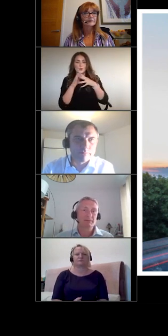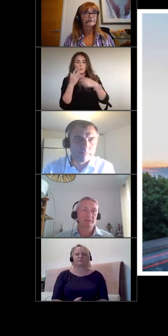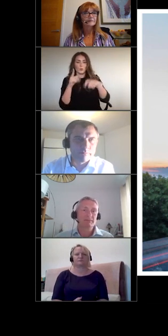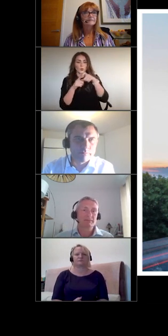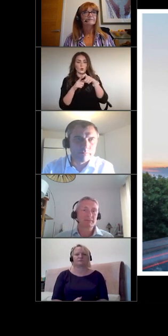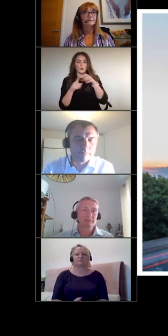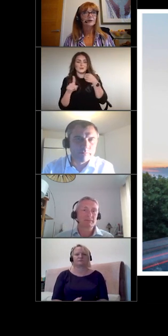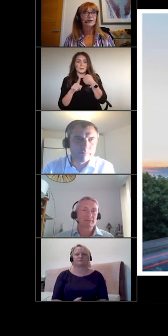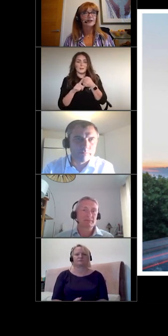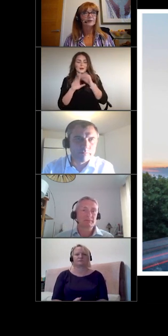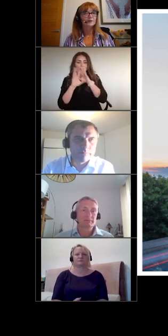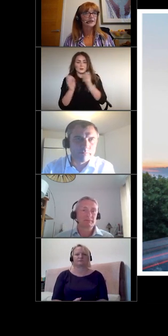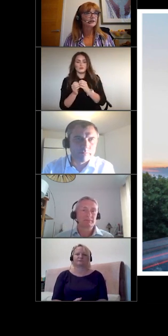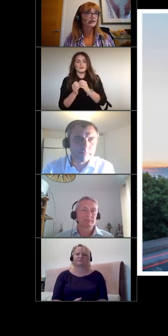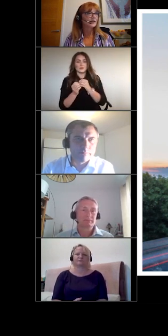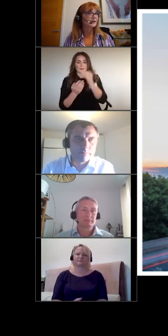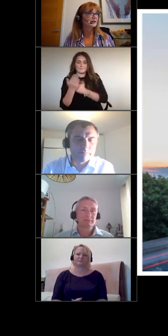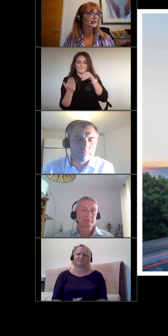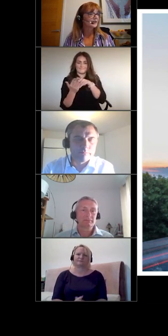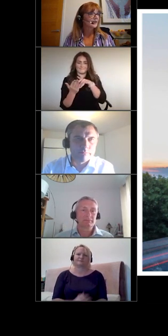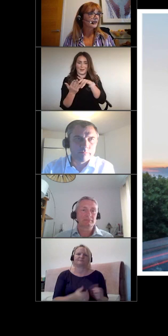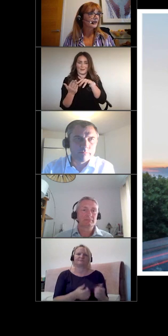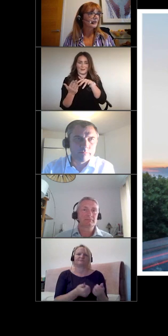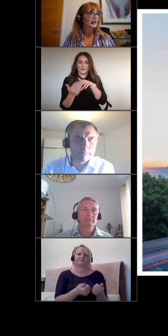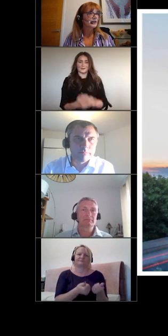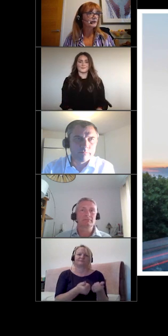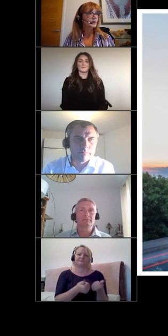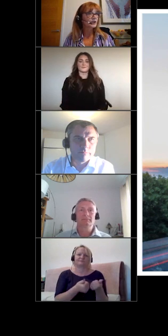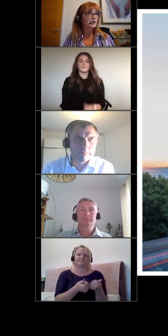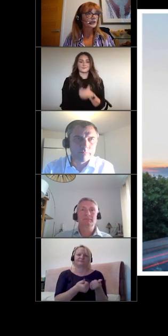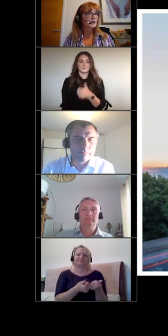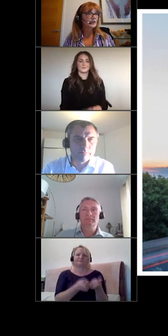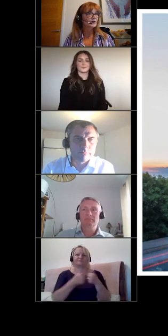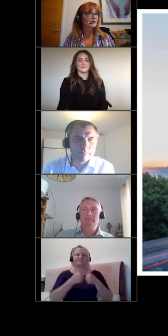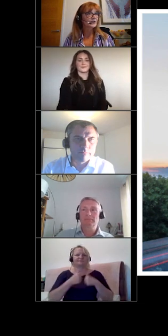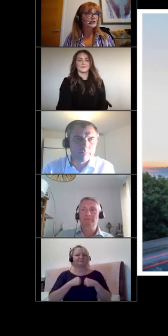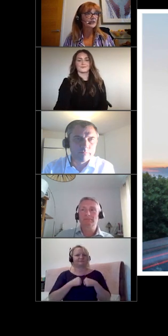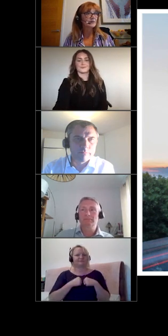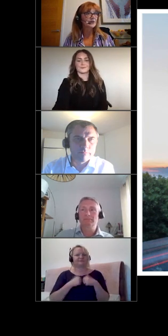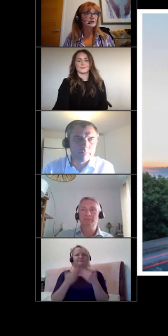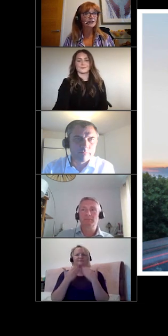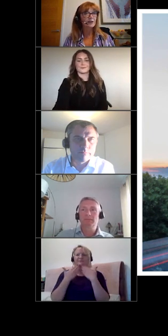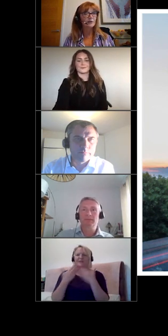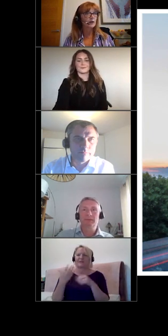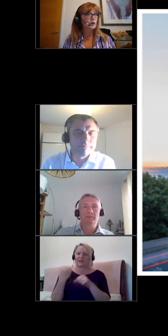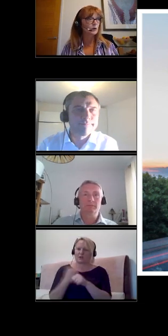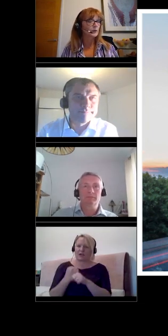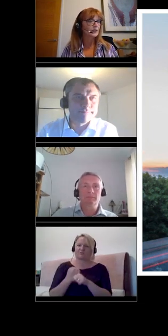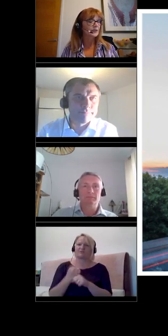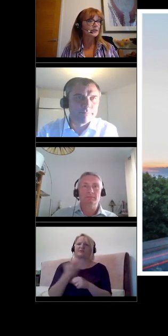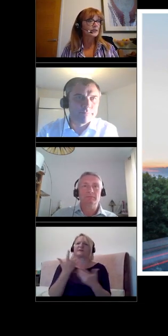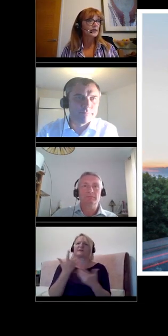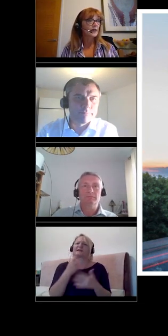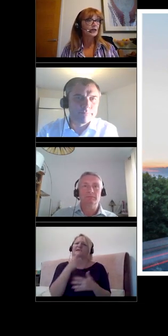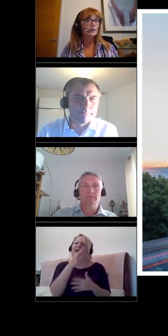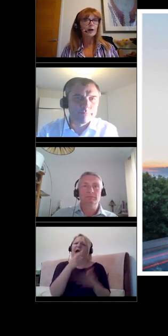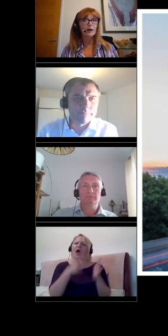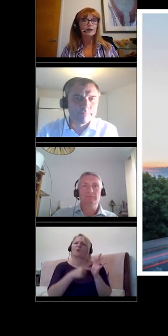summaries. Great, thank you, Gareth. Another question for Tim now, this time about